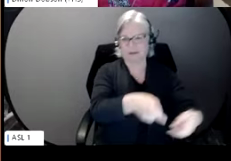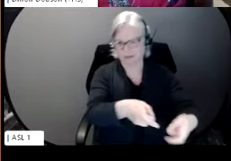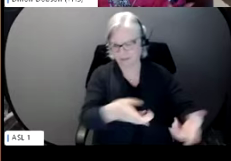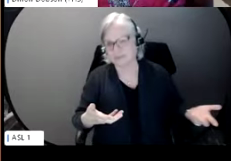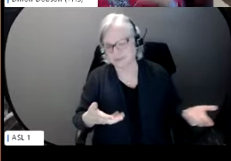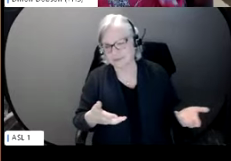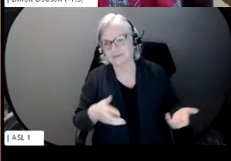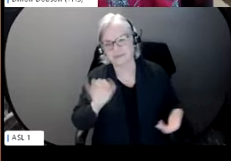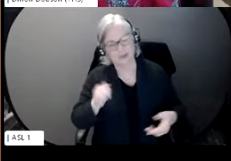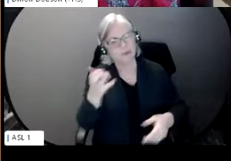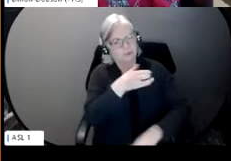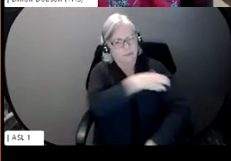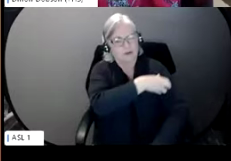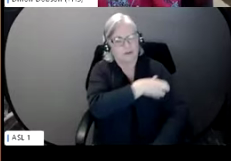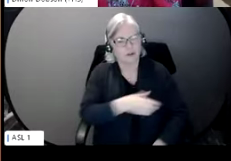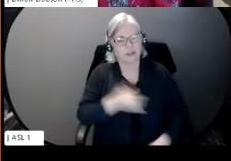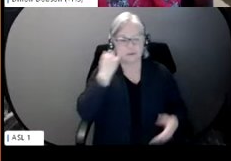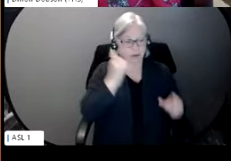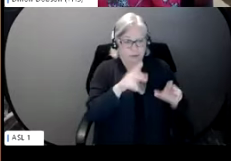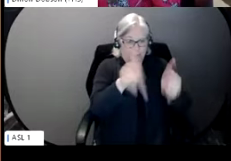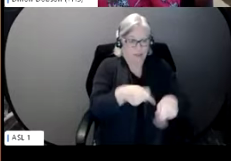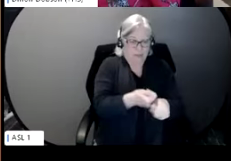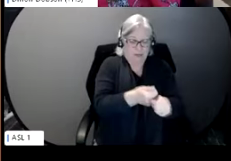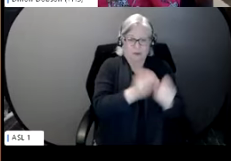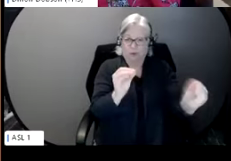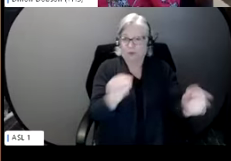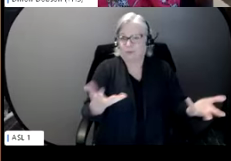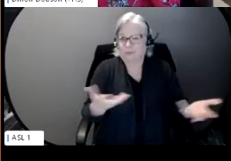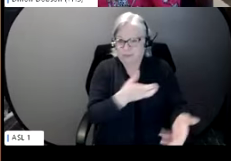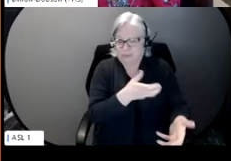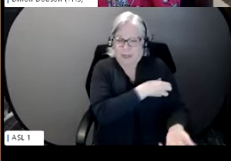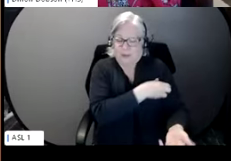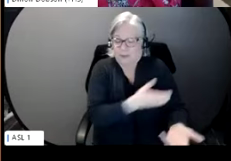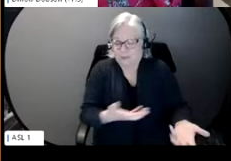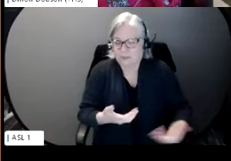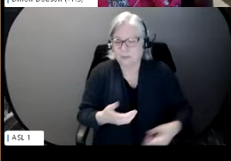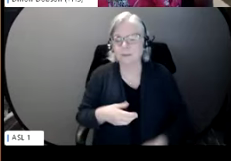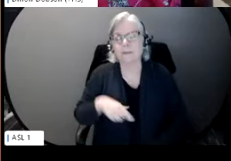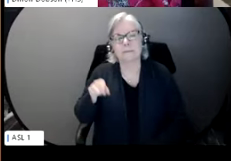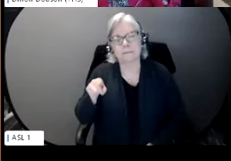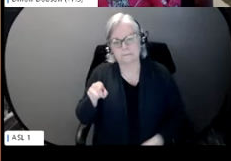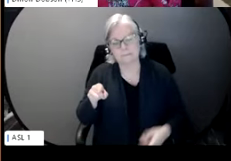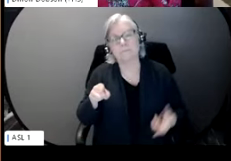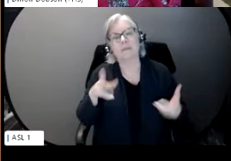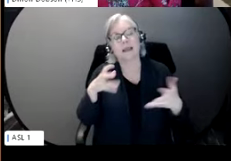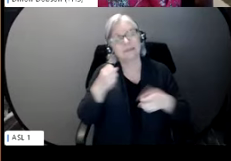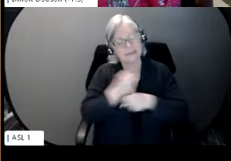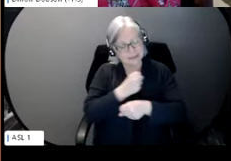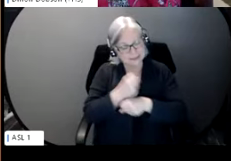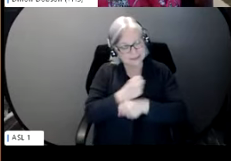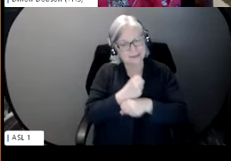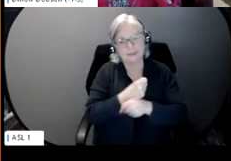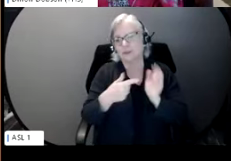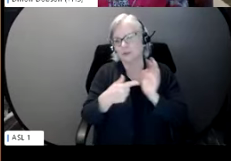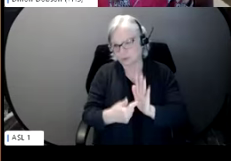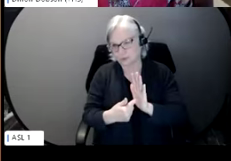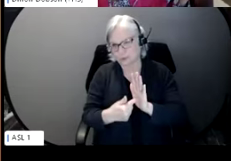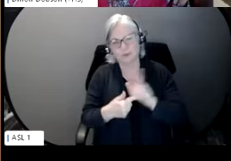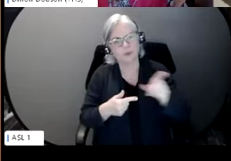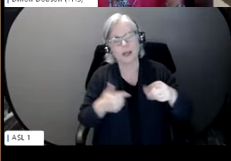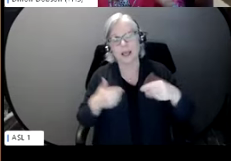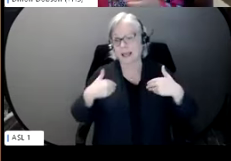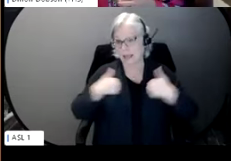especially powerful. What we know is that there's statistically significant differences found in studies that demonstrate that